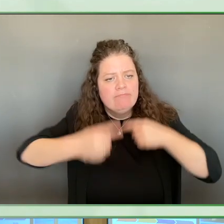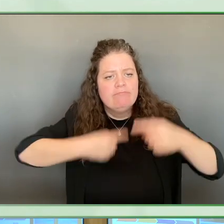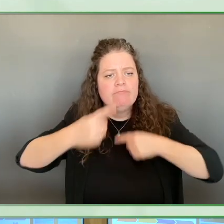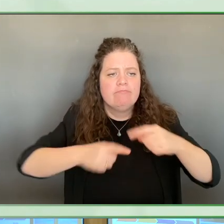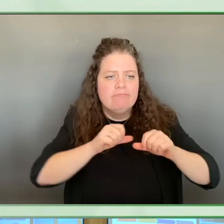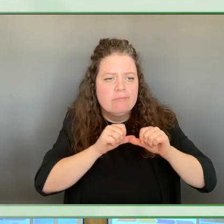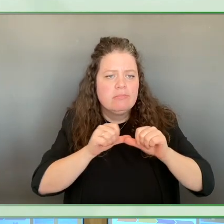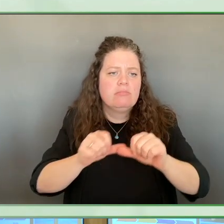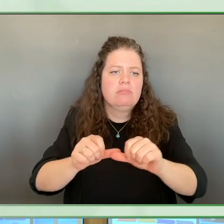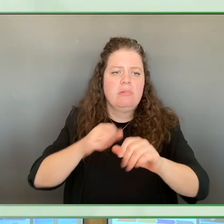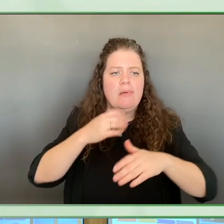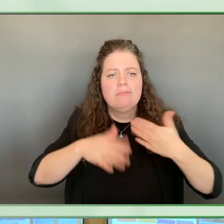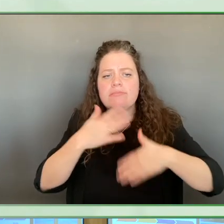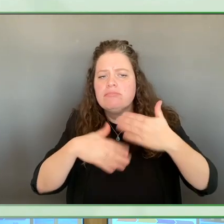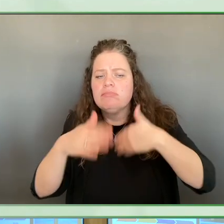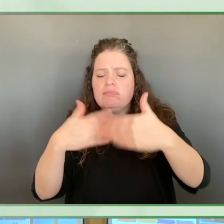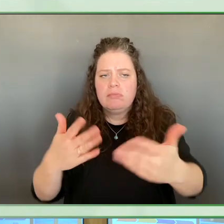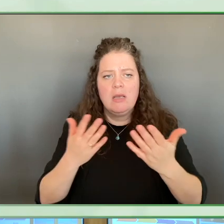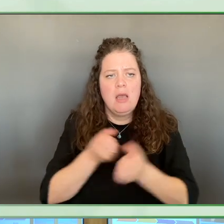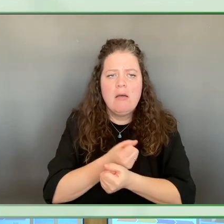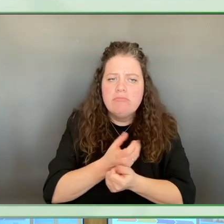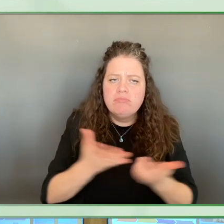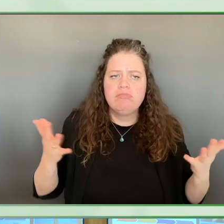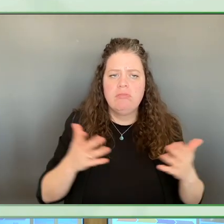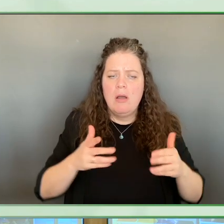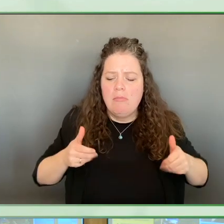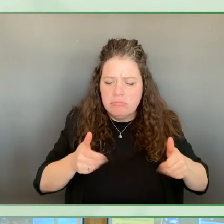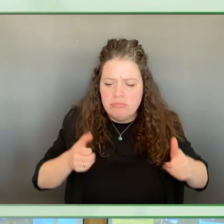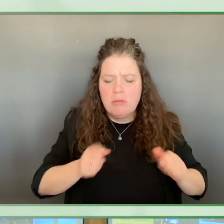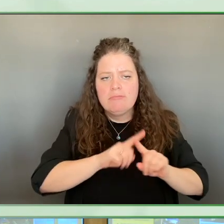of assistive devices are available affordably.